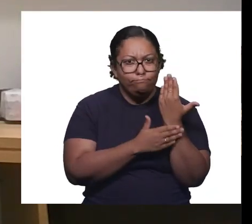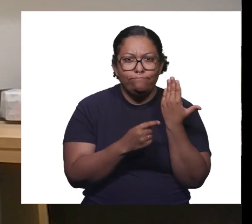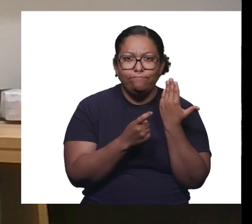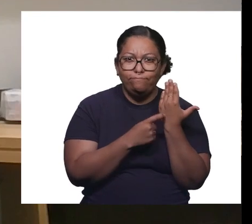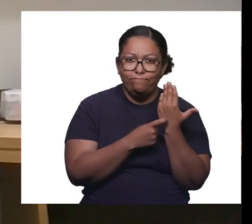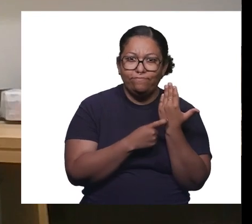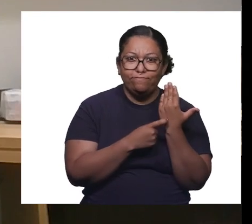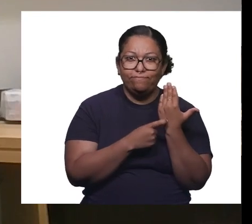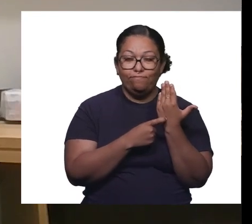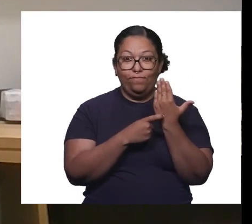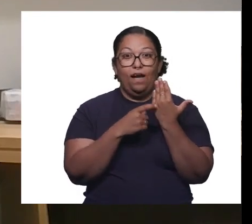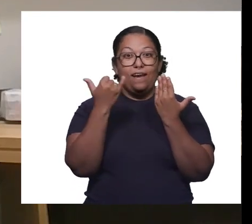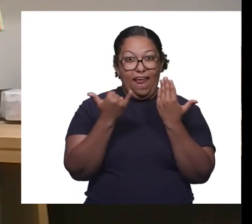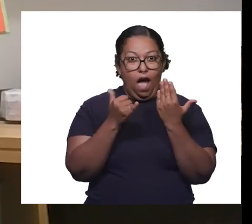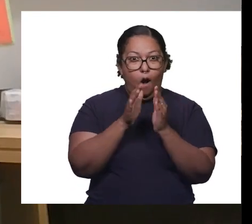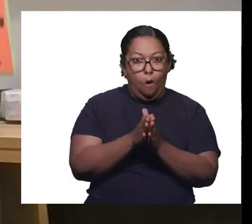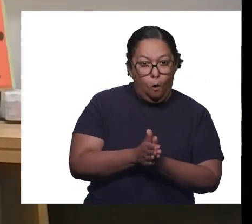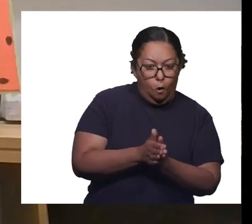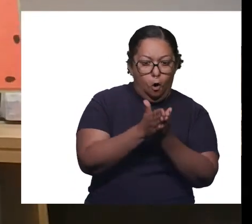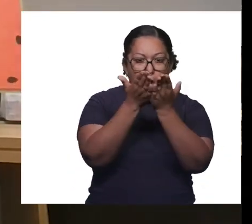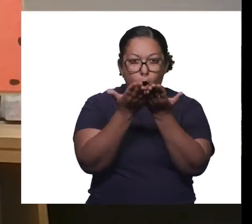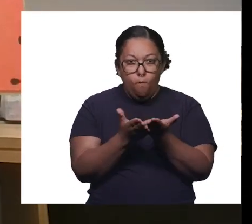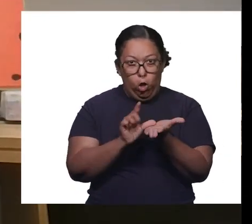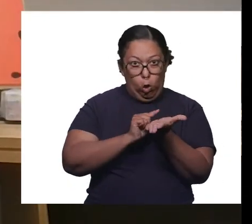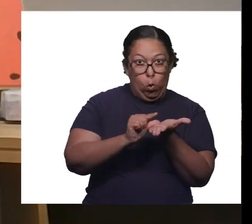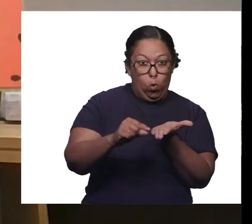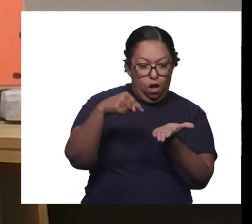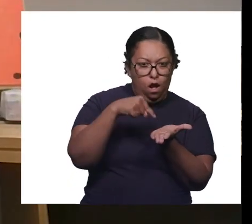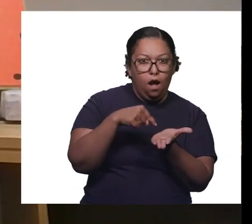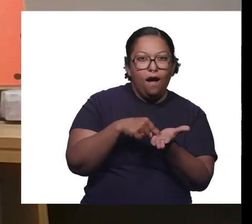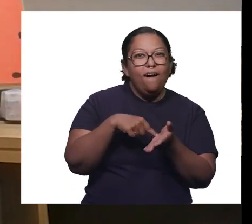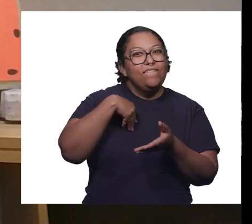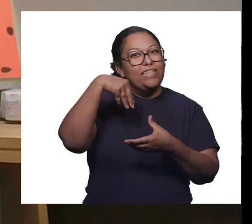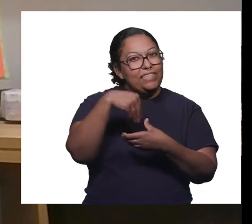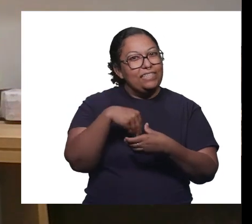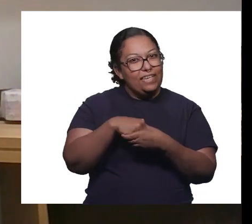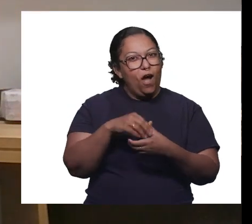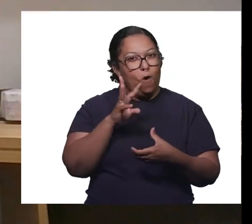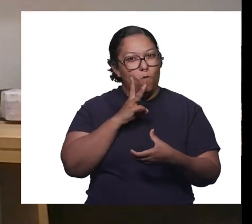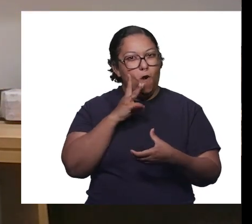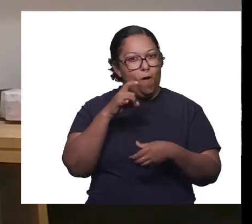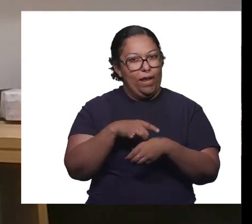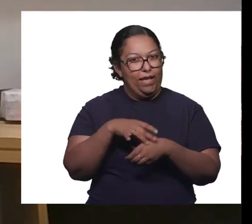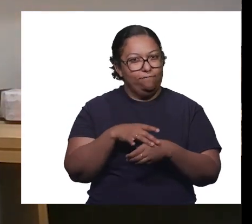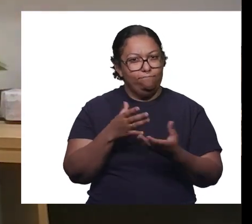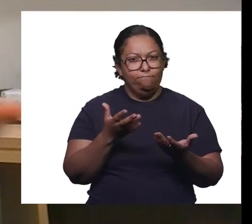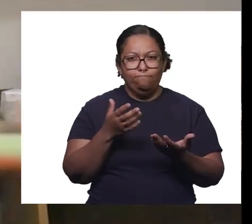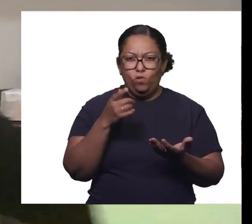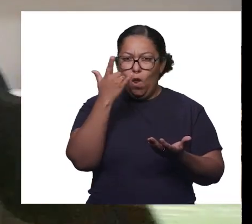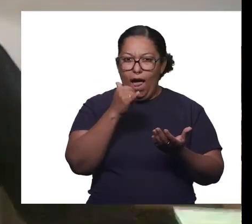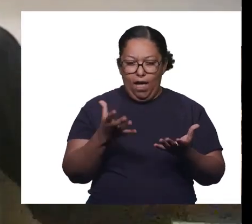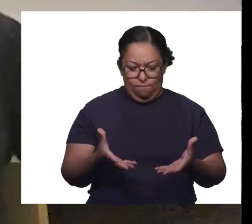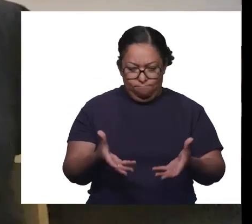his book to the end papers, we have the inside of a watermelon. So it feels like we're holding a watermelon during our story